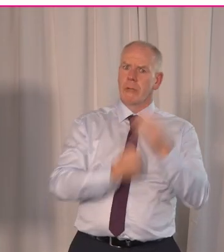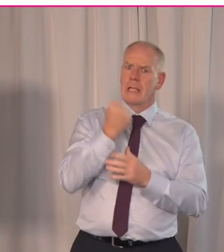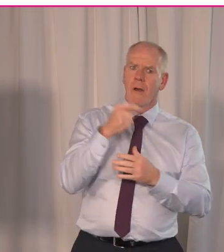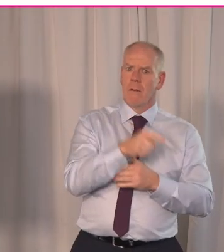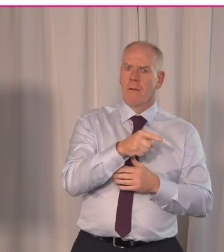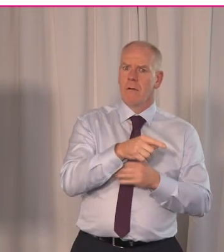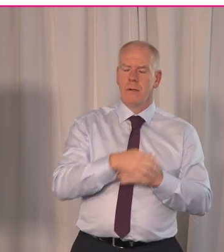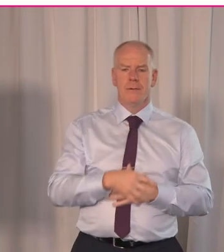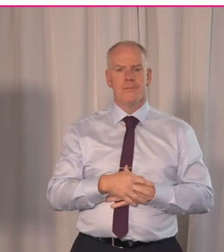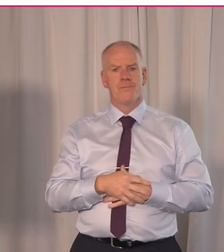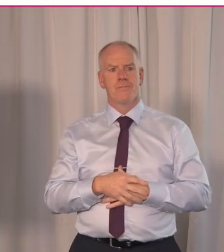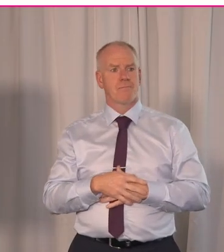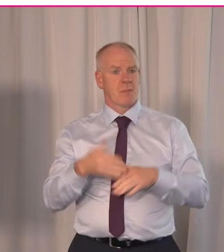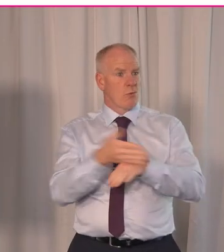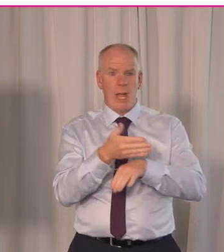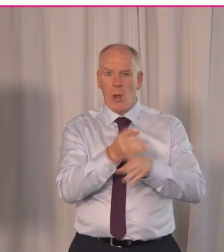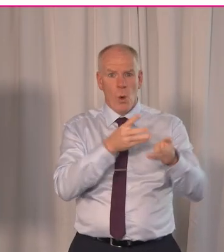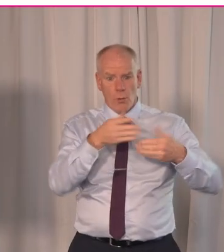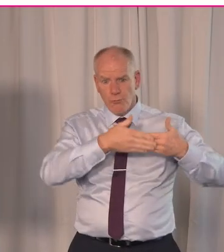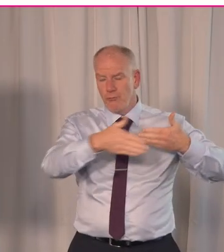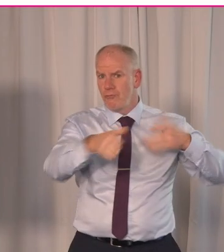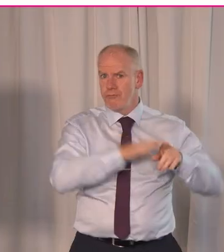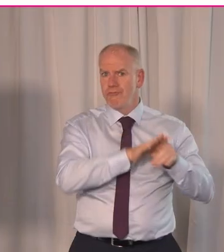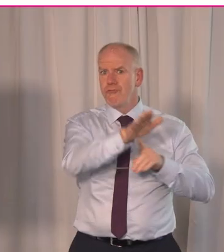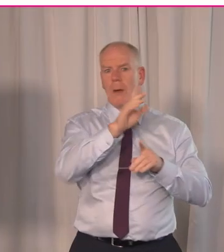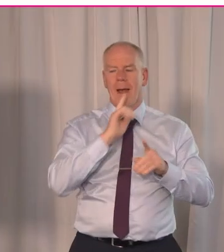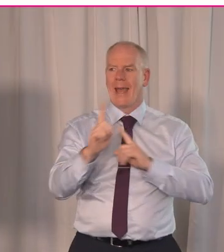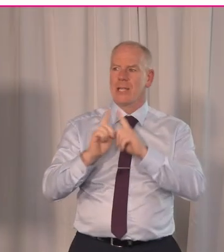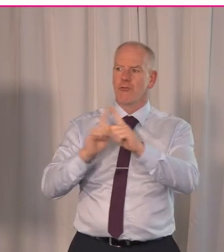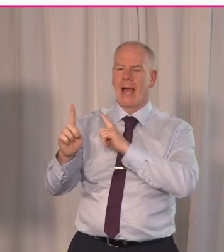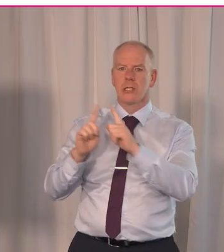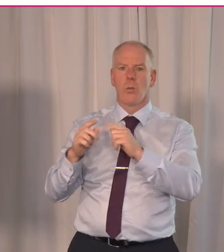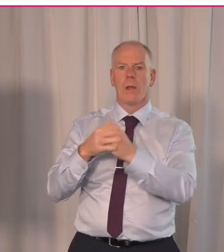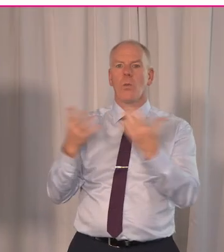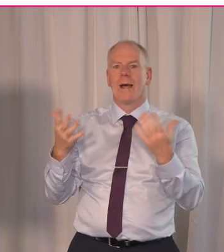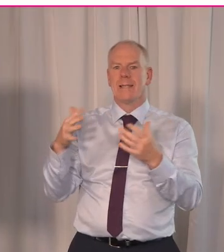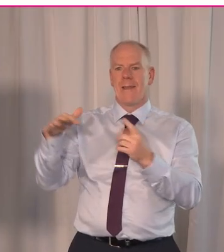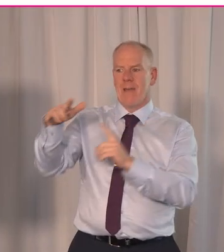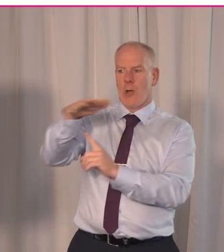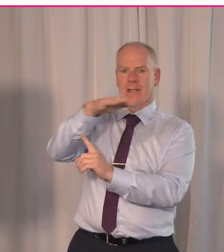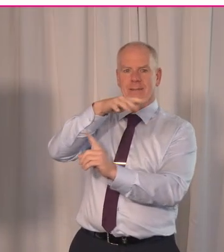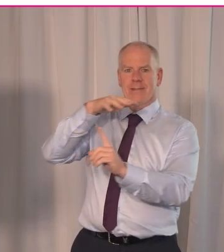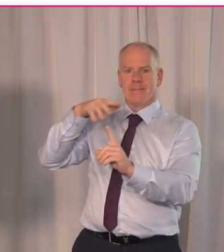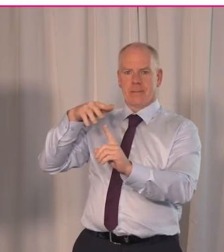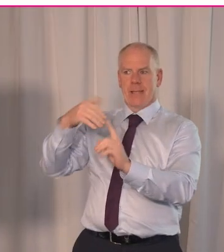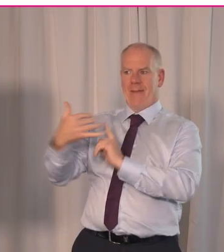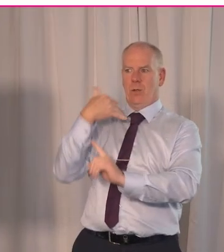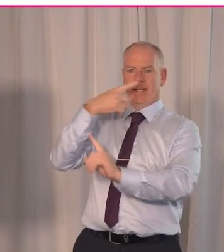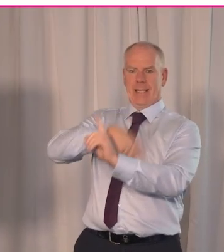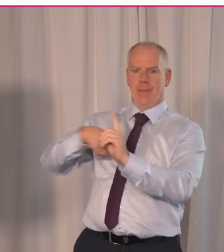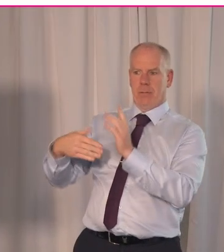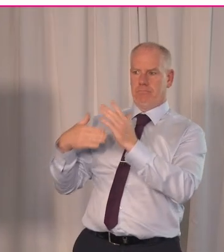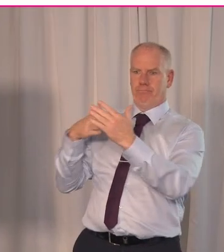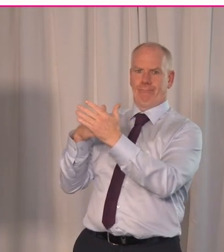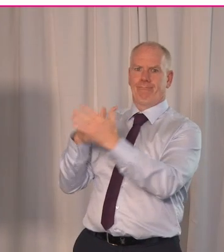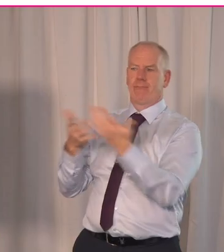have successful careers, but actually it's interactions with the environment that cause disability. So